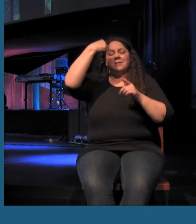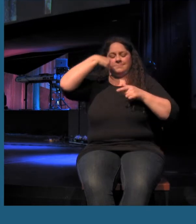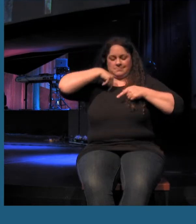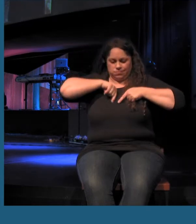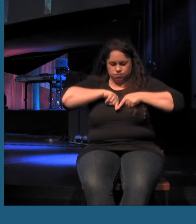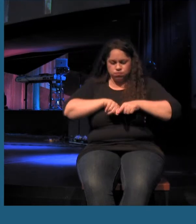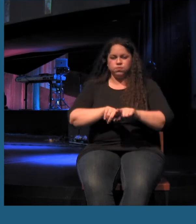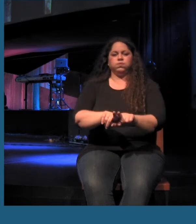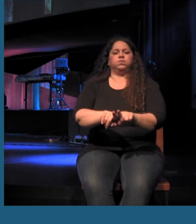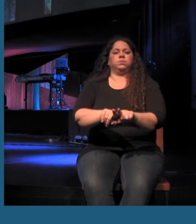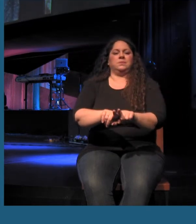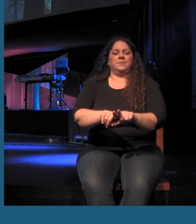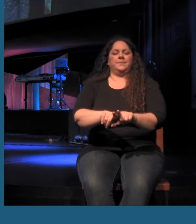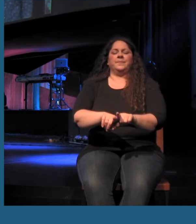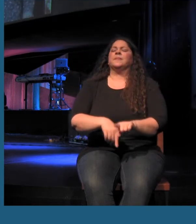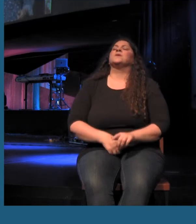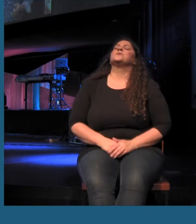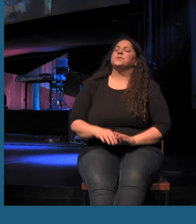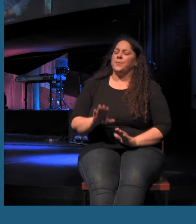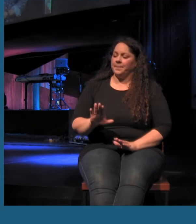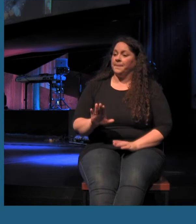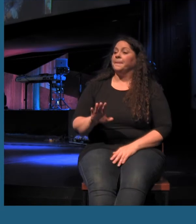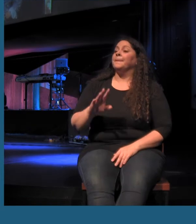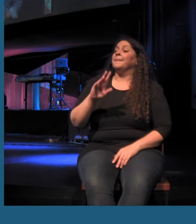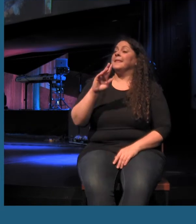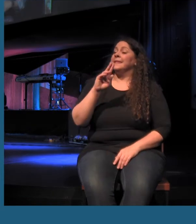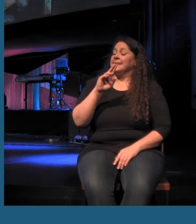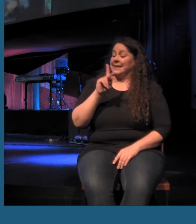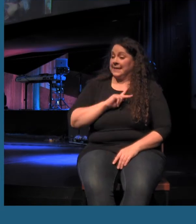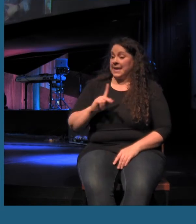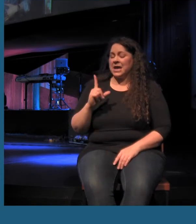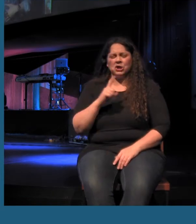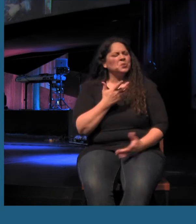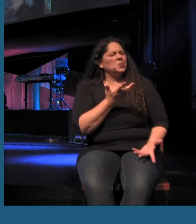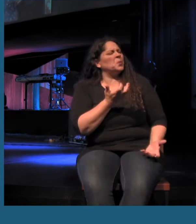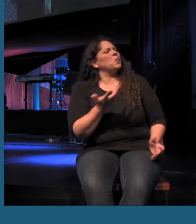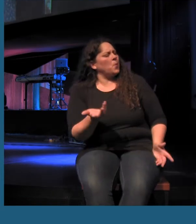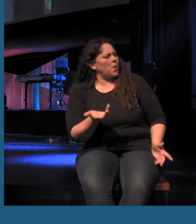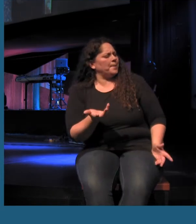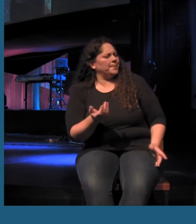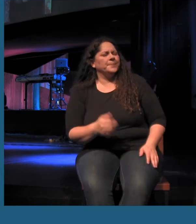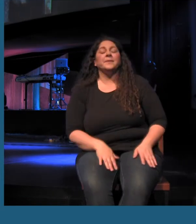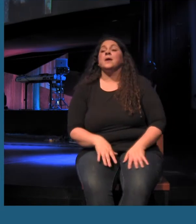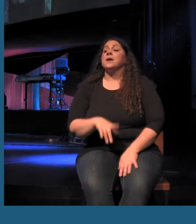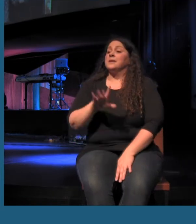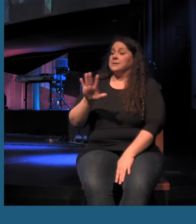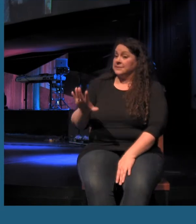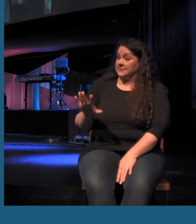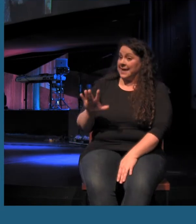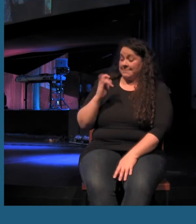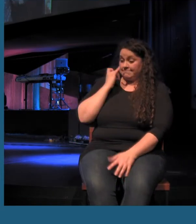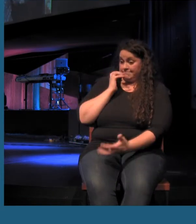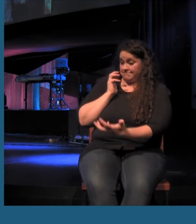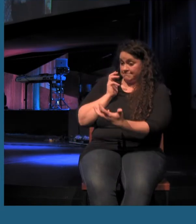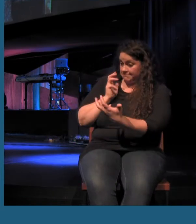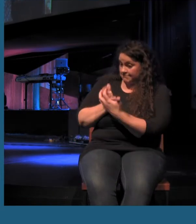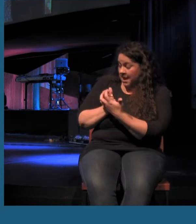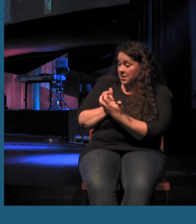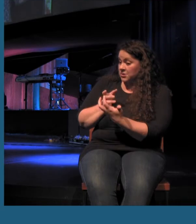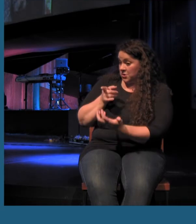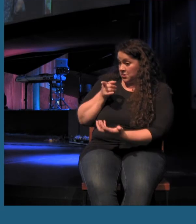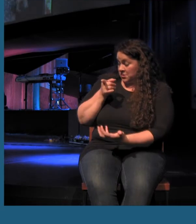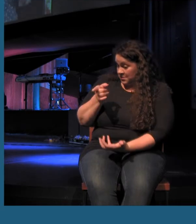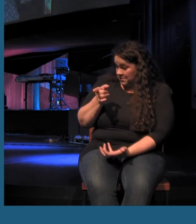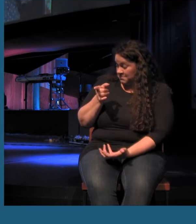king said, "What is it you want?" And how did Nehemiah respond? He took a deep breath. He said, "If it pleases the king,